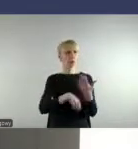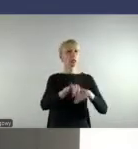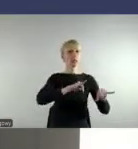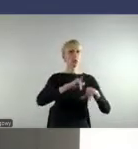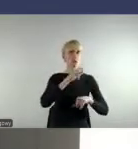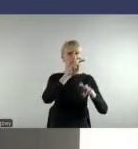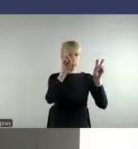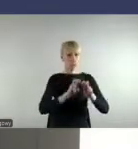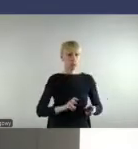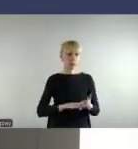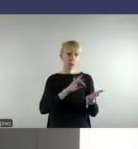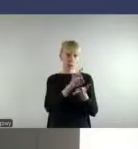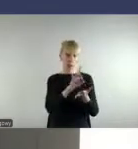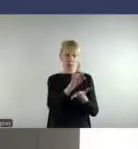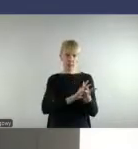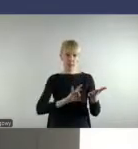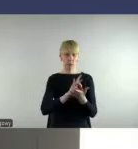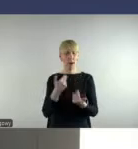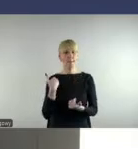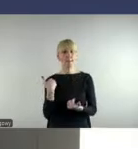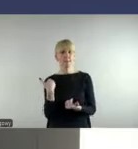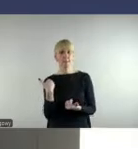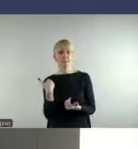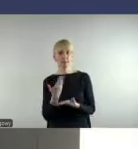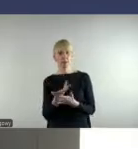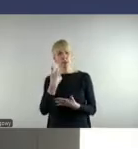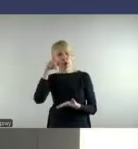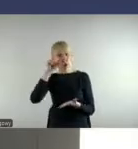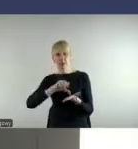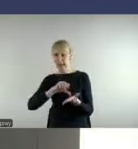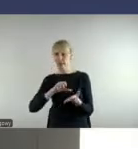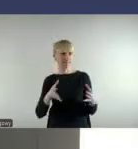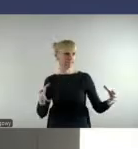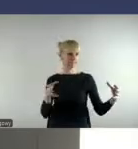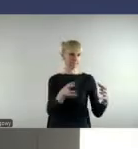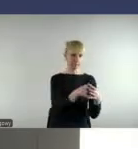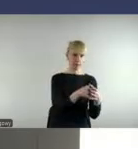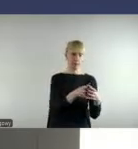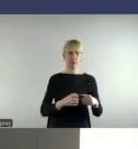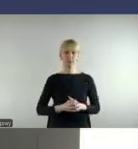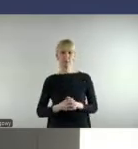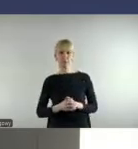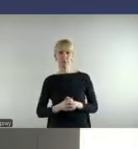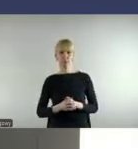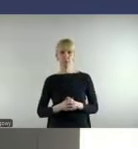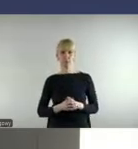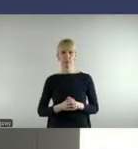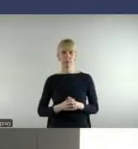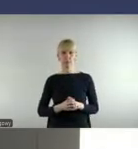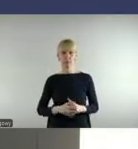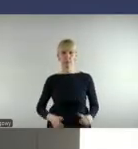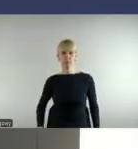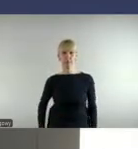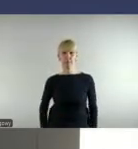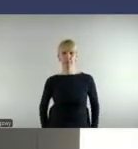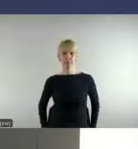workstations related to crisis management in each municipality were taken into account as centers, because it is through them that